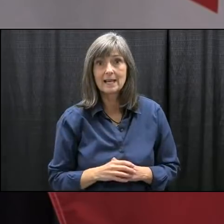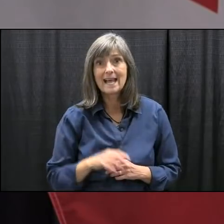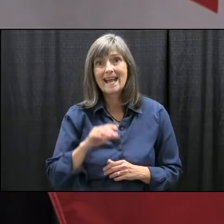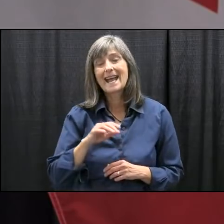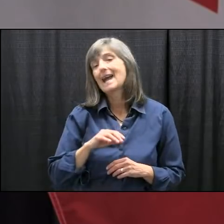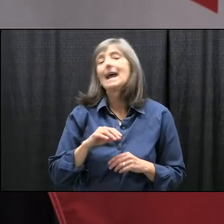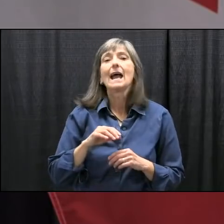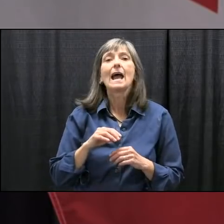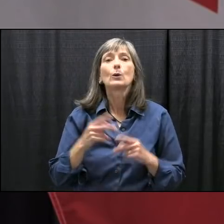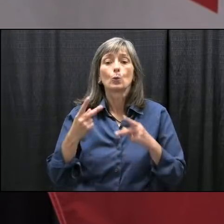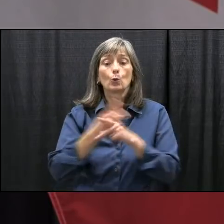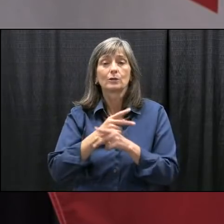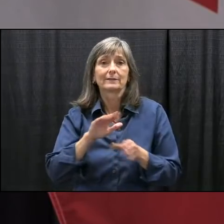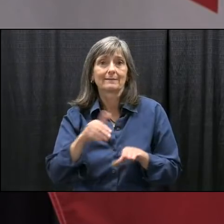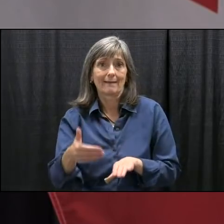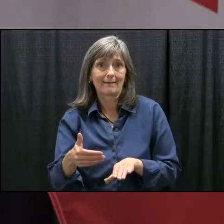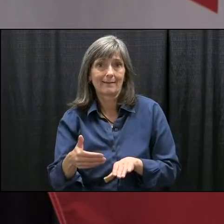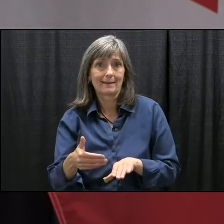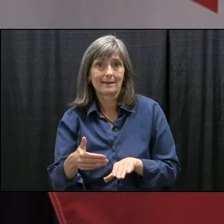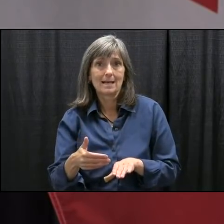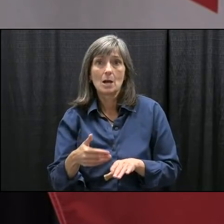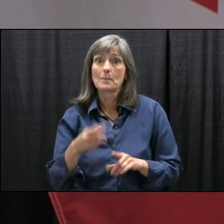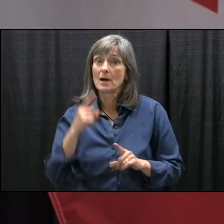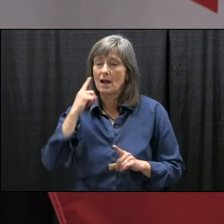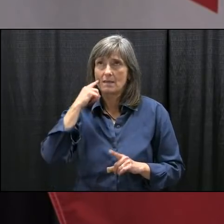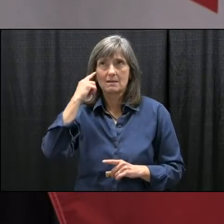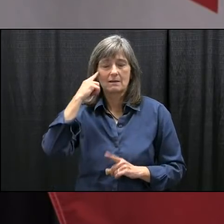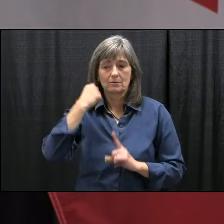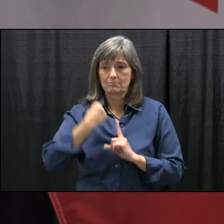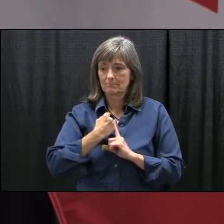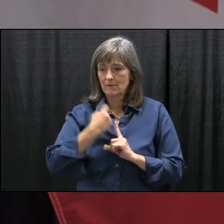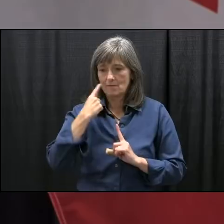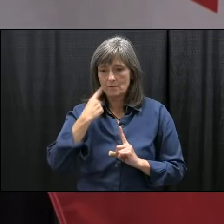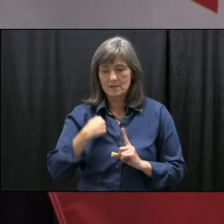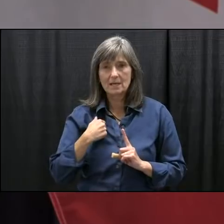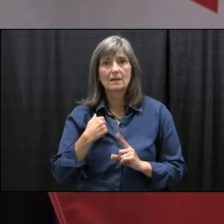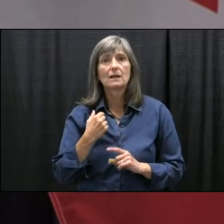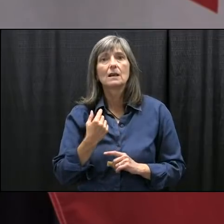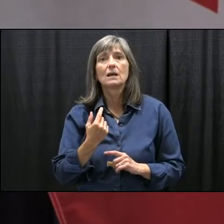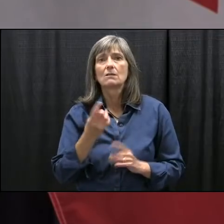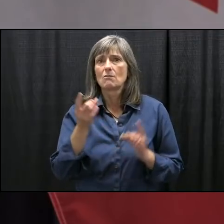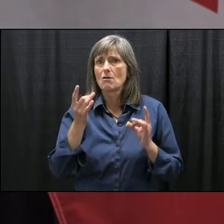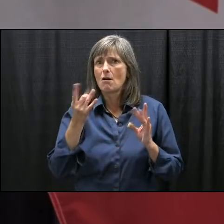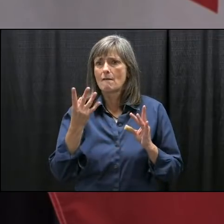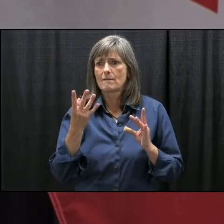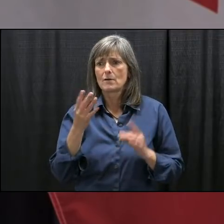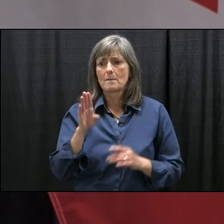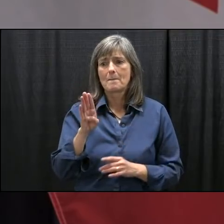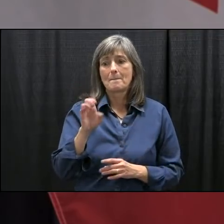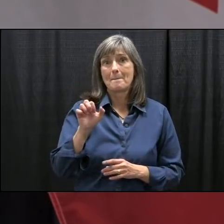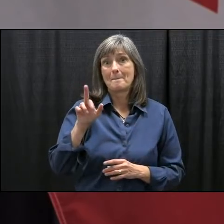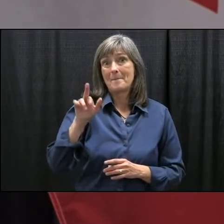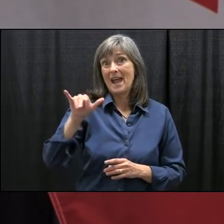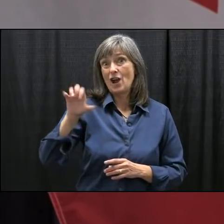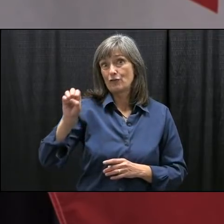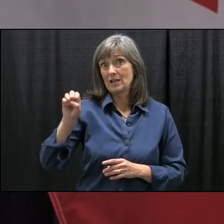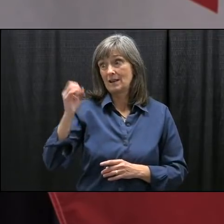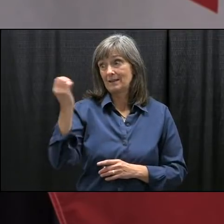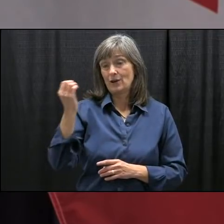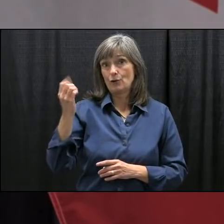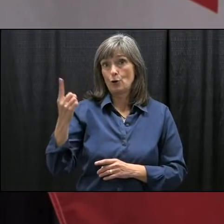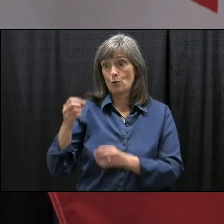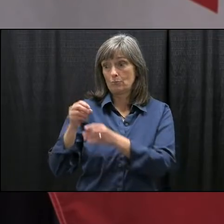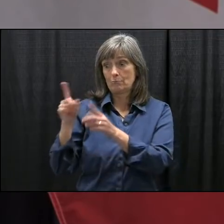example because it struck me so much, because I don't think I'll ever forget when we had that terrible outbreak in Barrie, and I'll never forget how